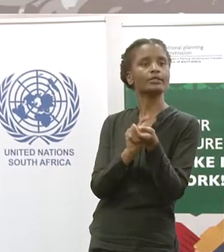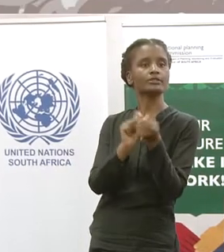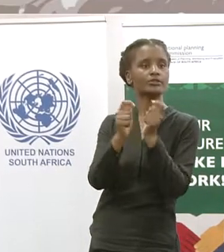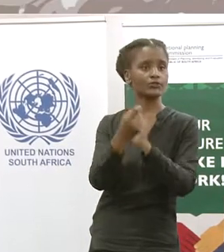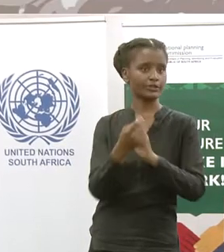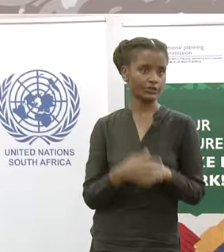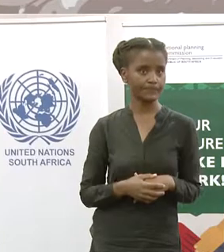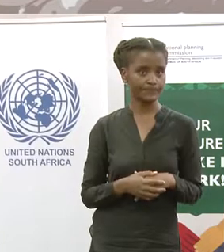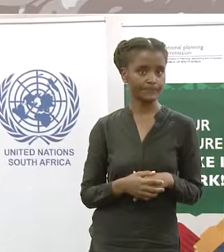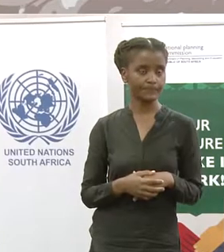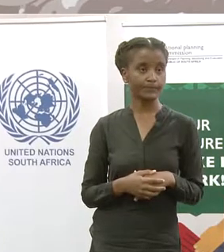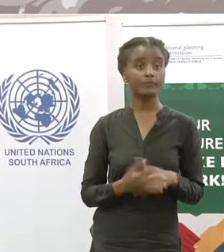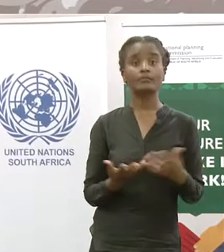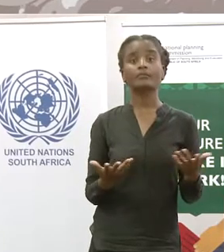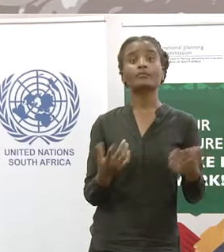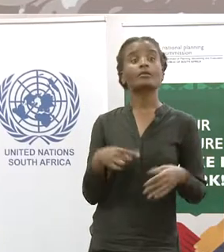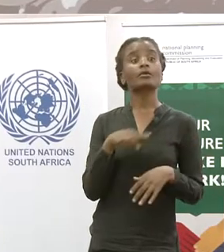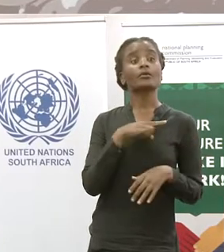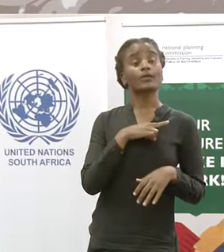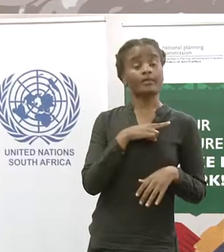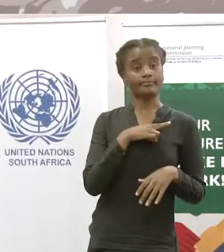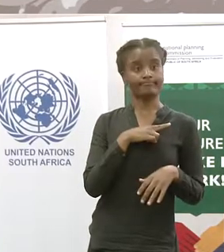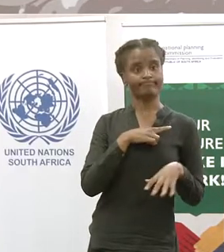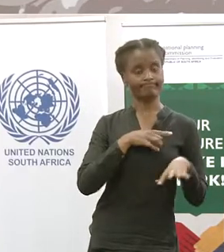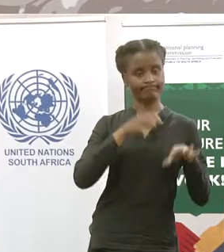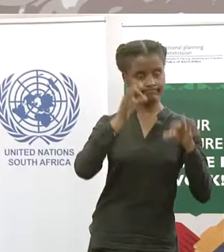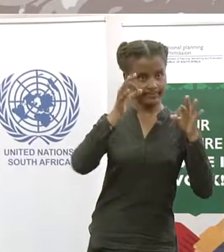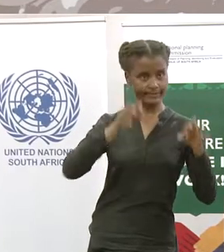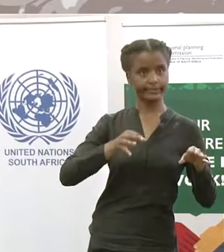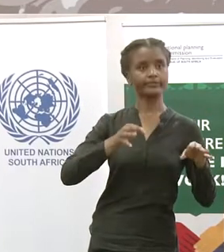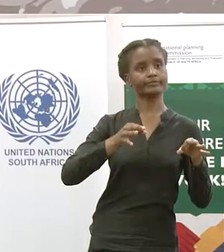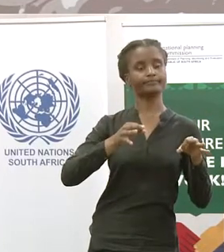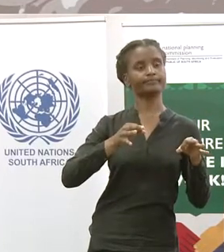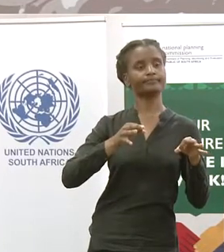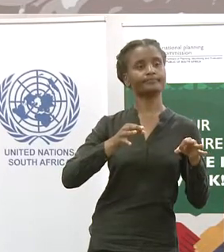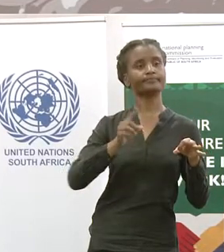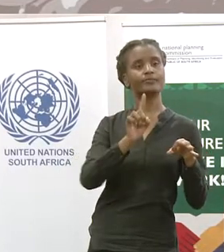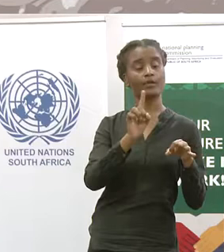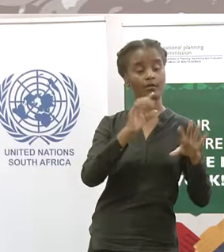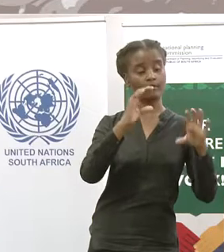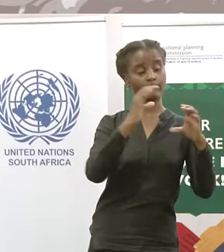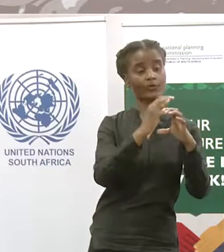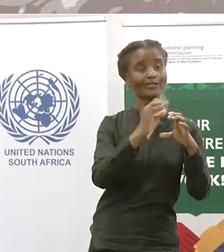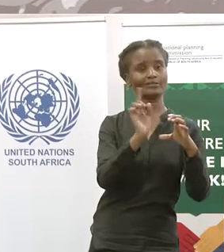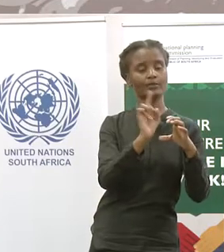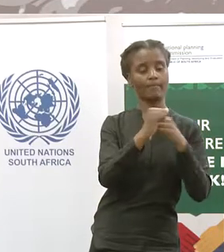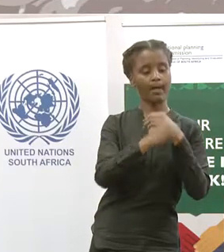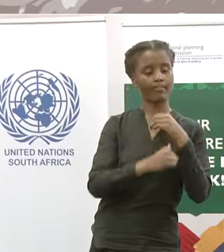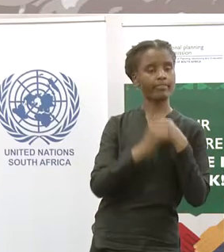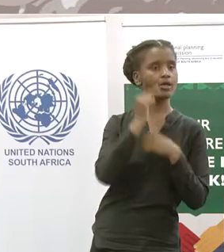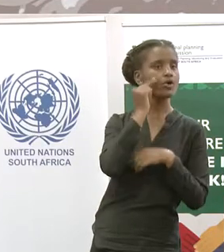We have taken a decision as the partners to focus the month of November,